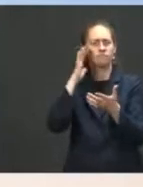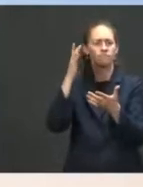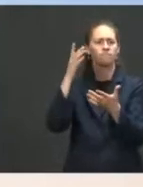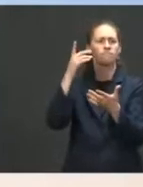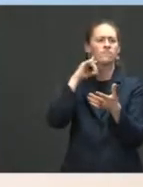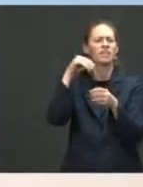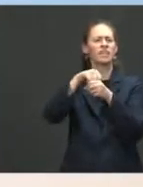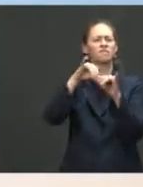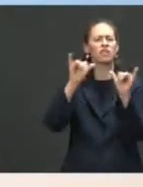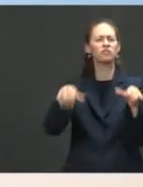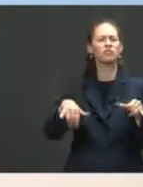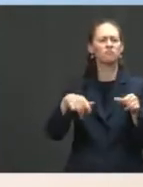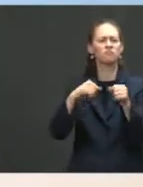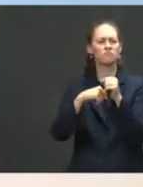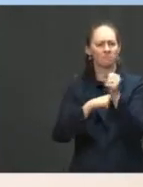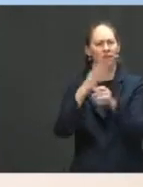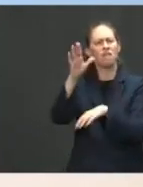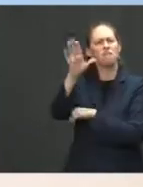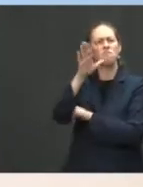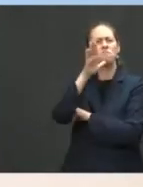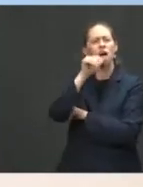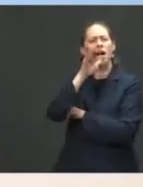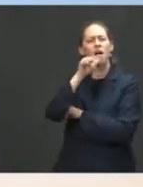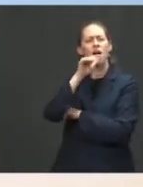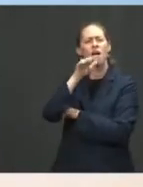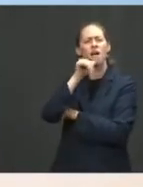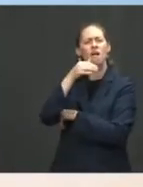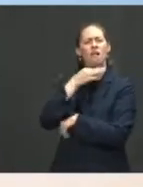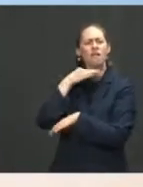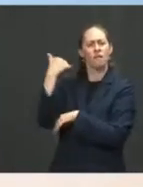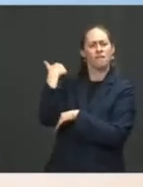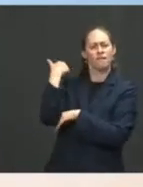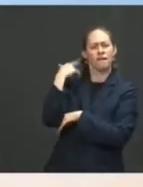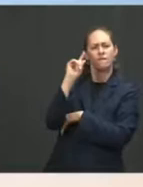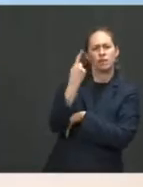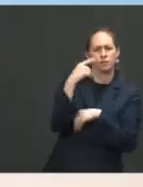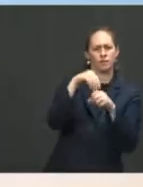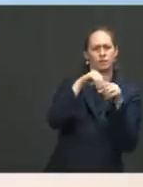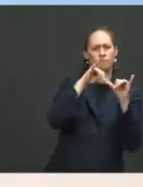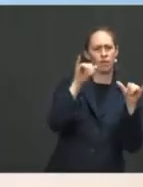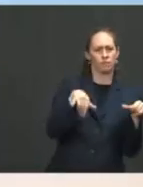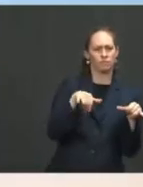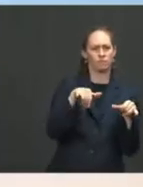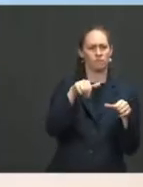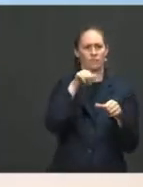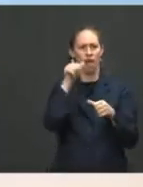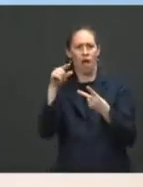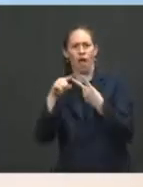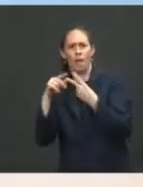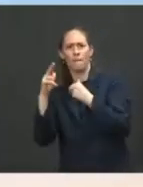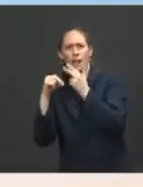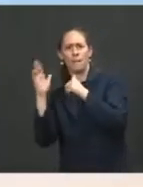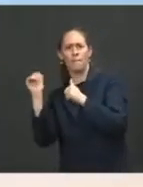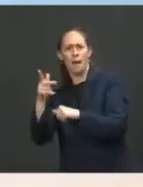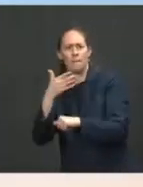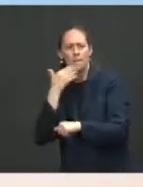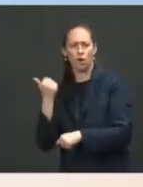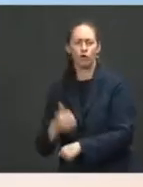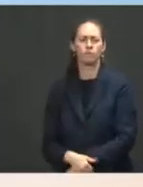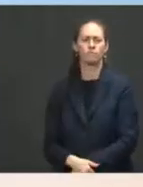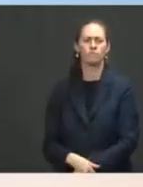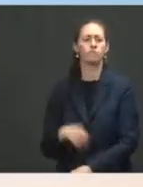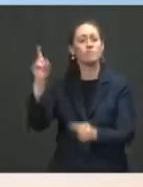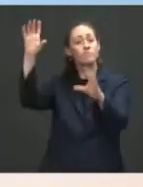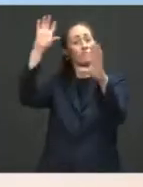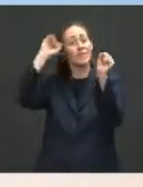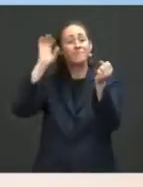first? Well, I would first say that the president has every intention of signing each of these pieces of legislation into law. And what